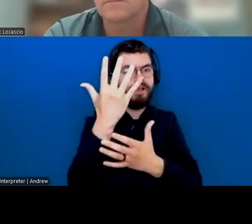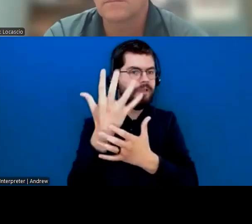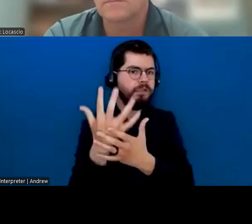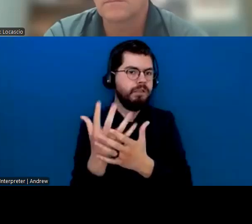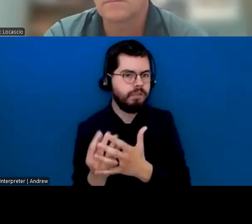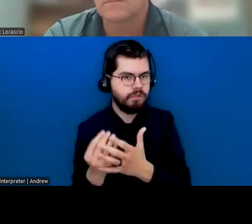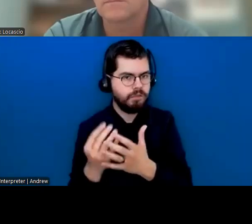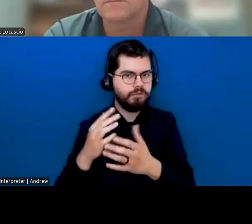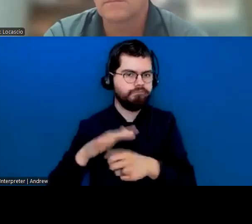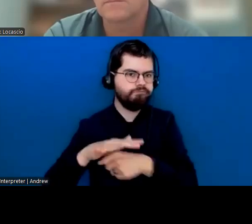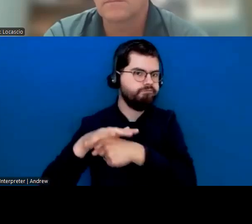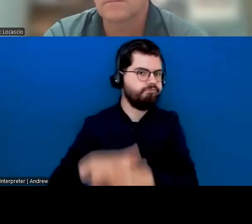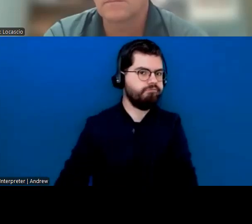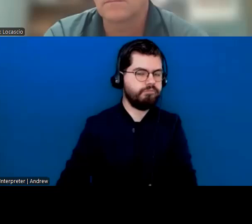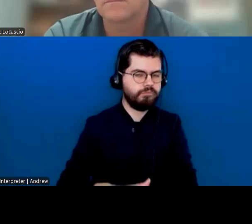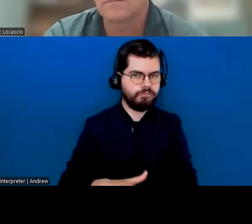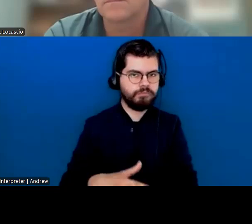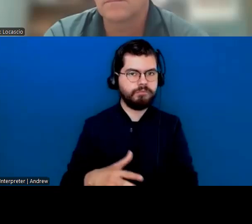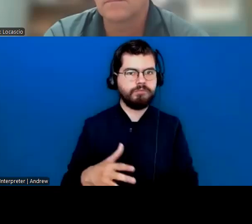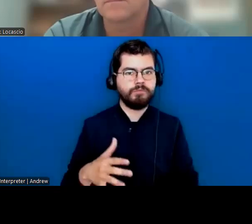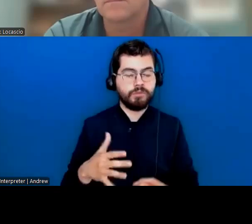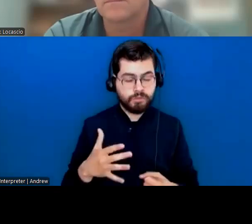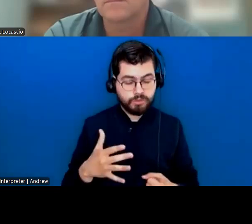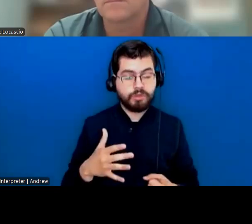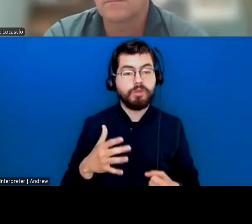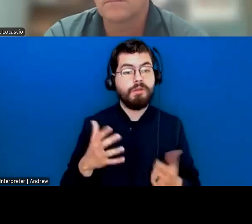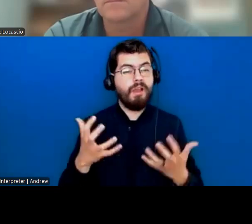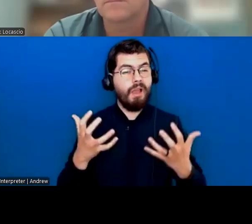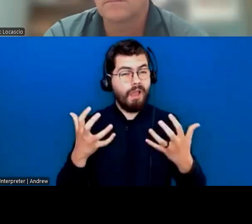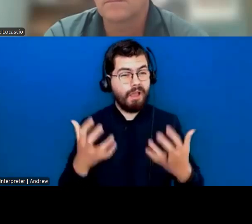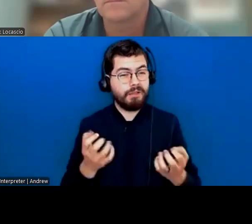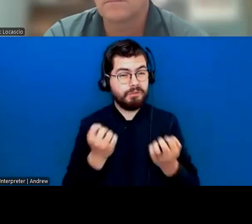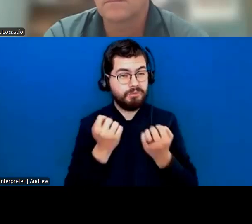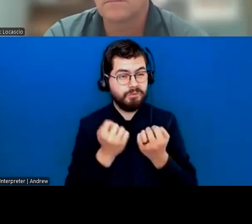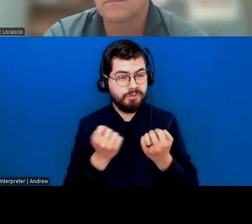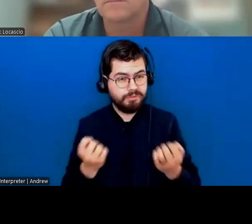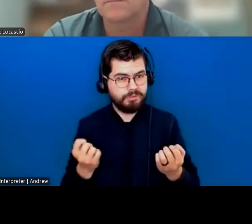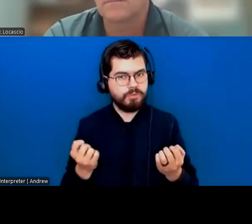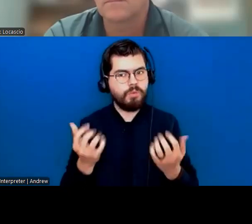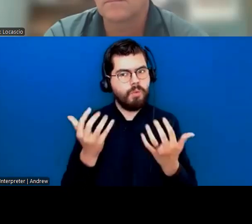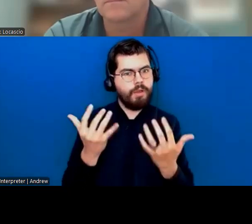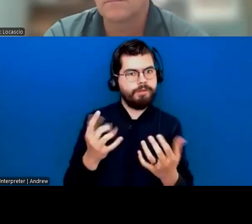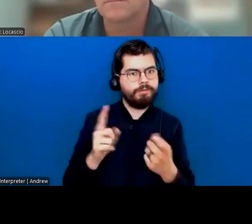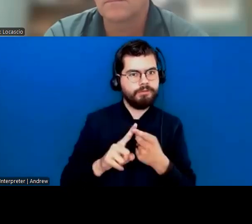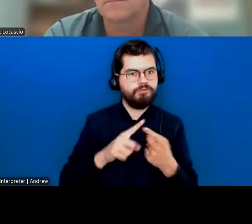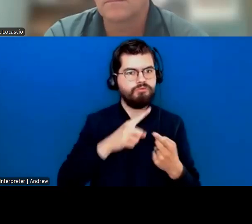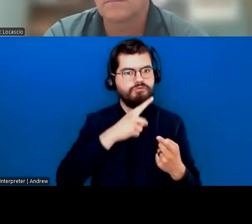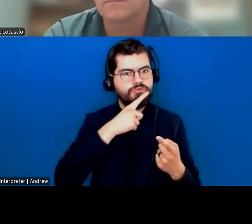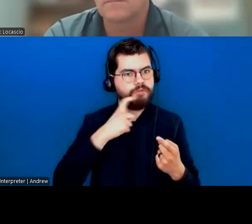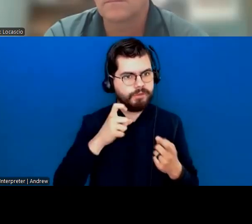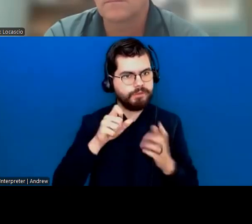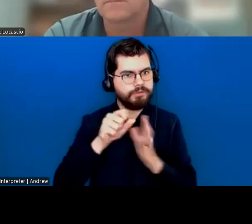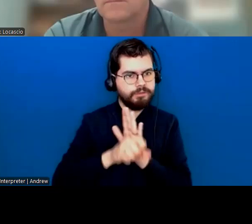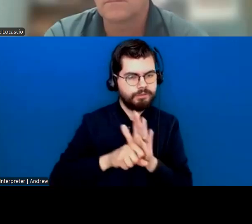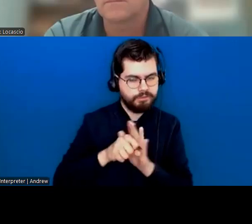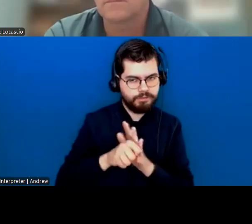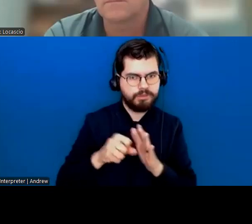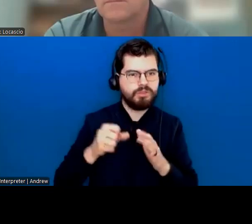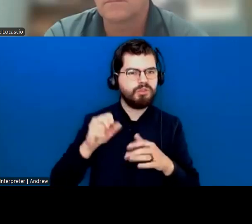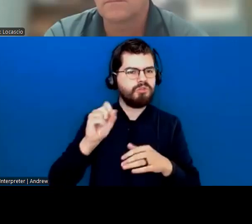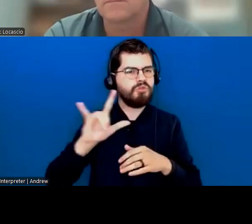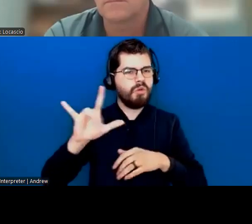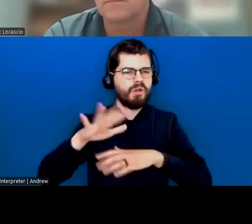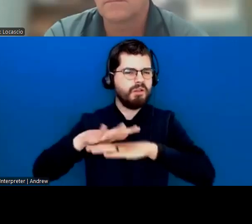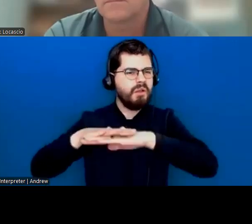heavy equipment to a dry season so we don't have the soil compaction. But we don't restrict the size